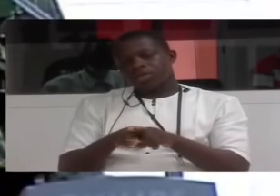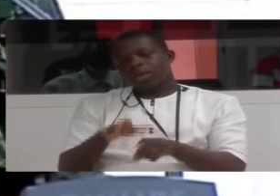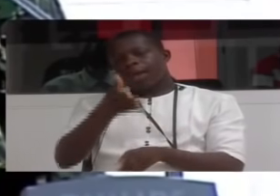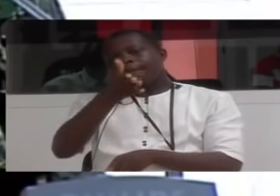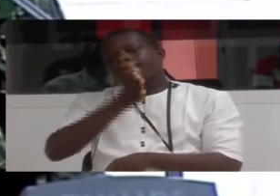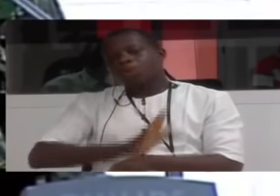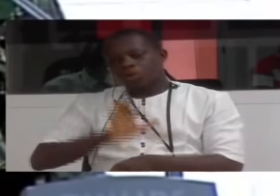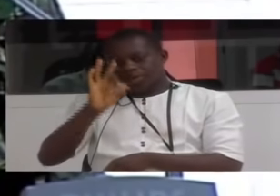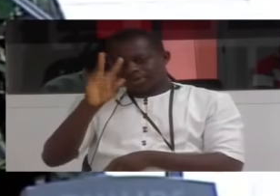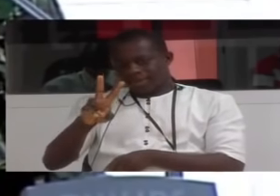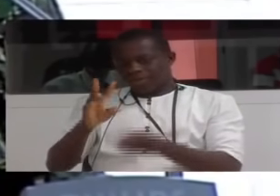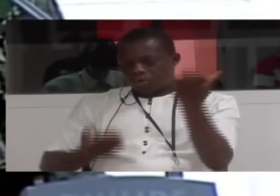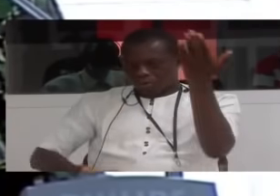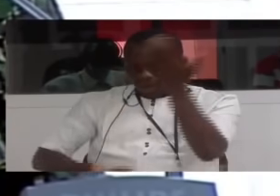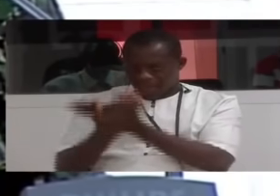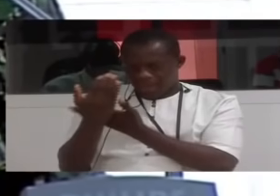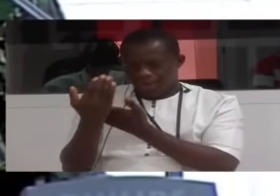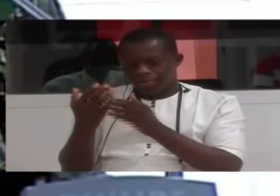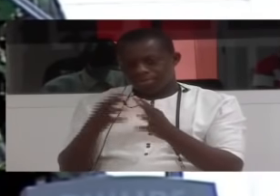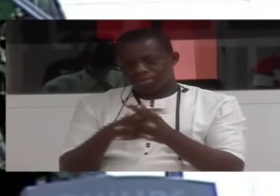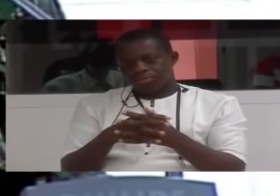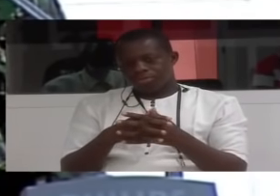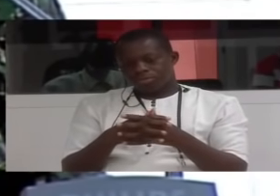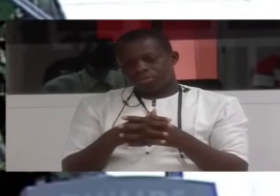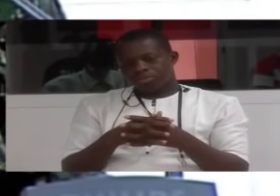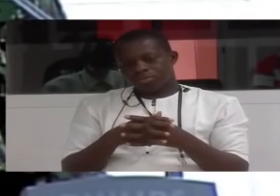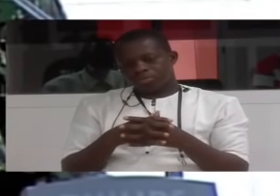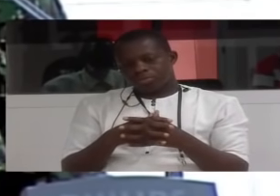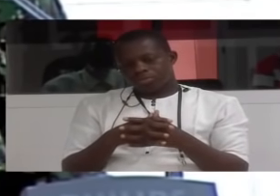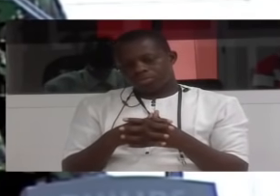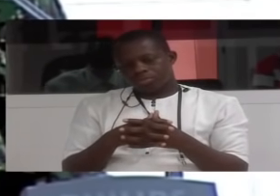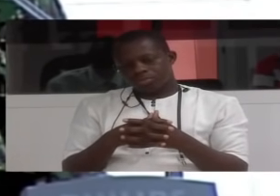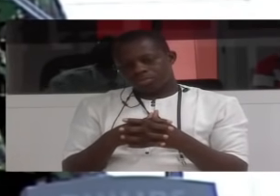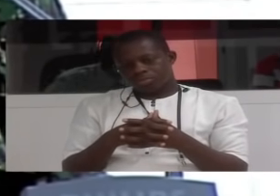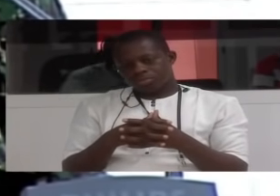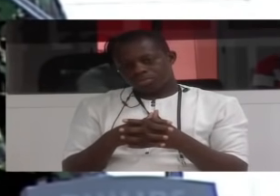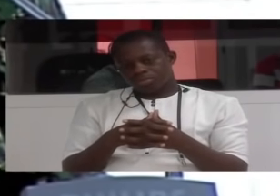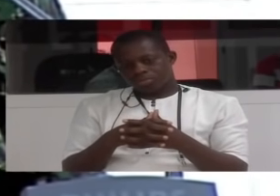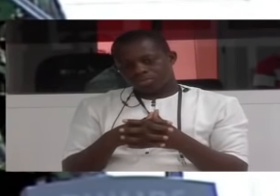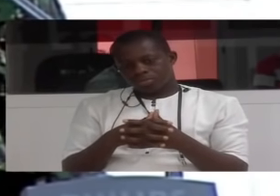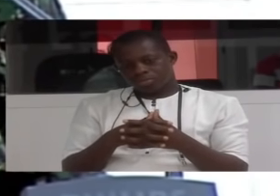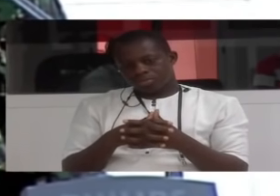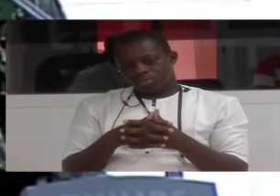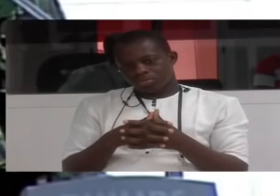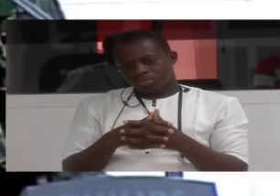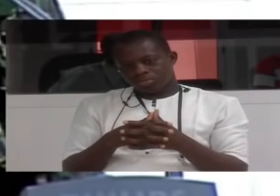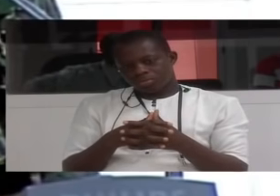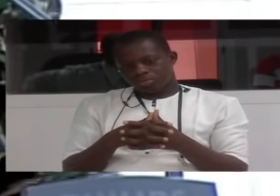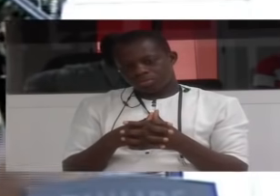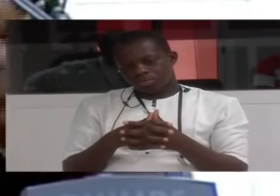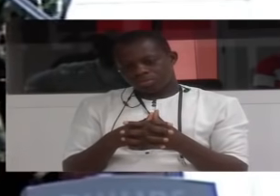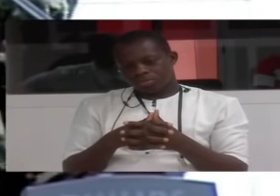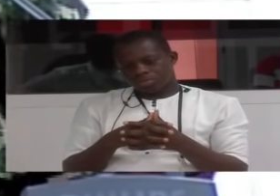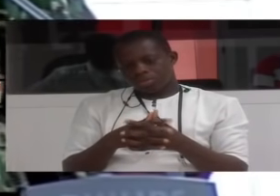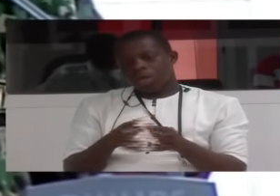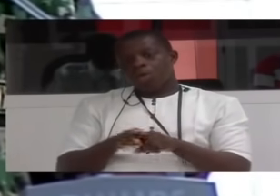took an old television set and told him that he wanted to hire his taxi so he could take him to Kololi.